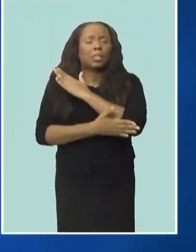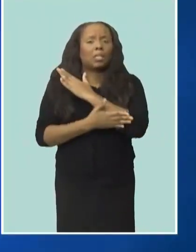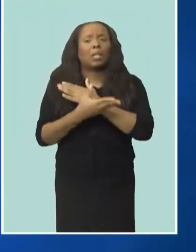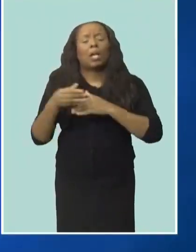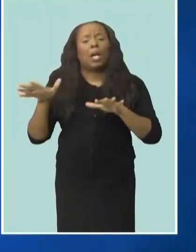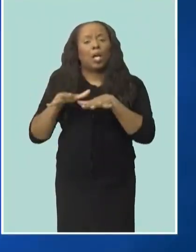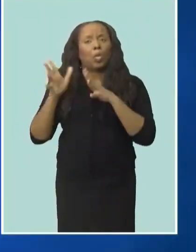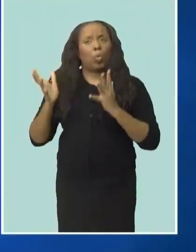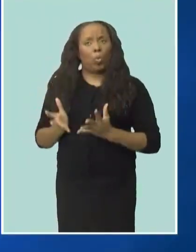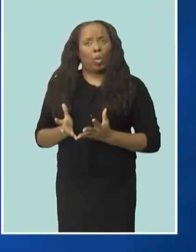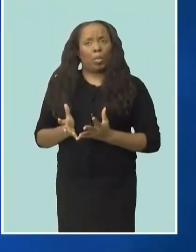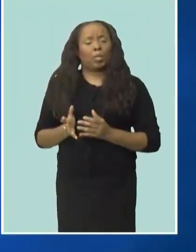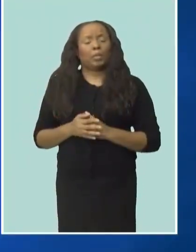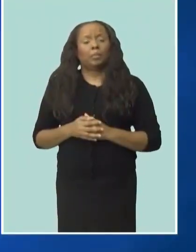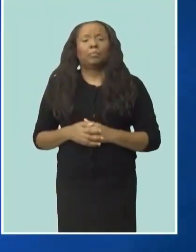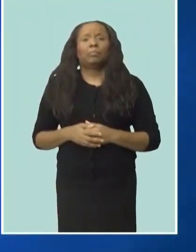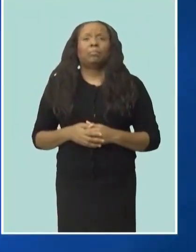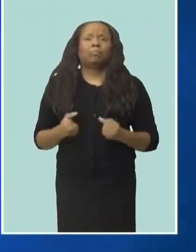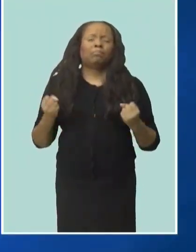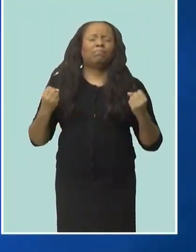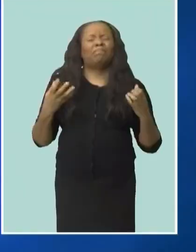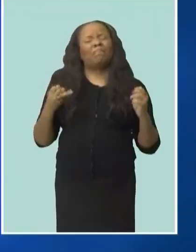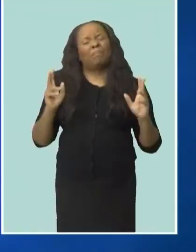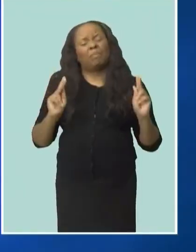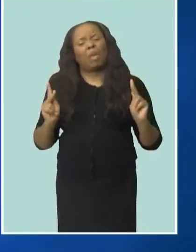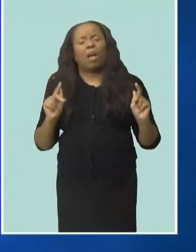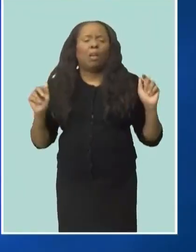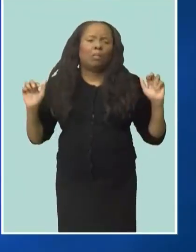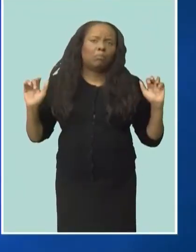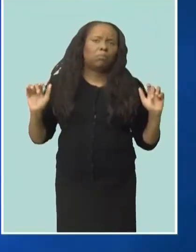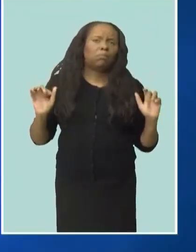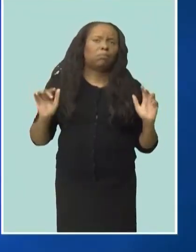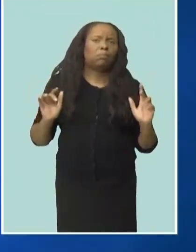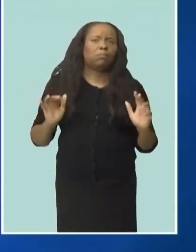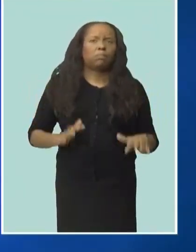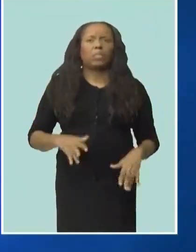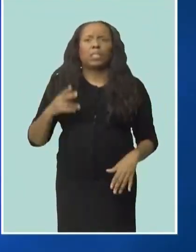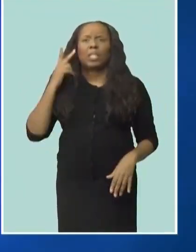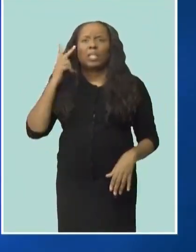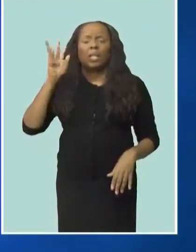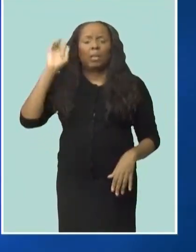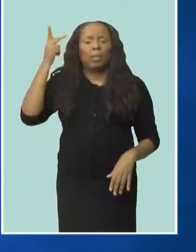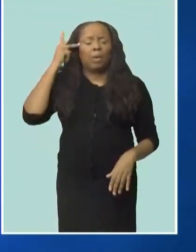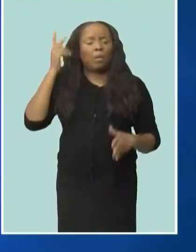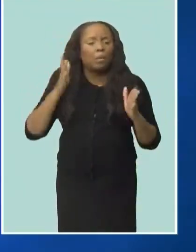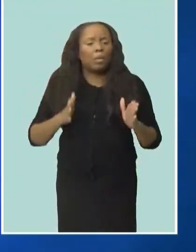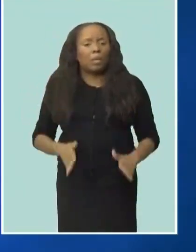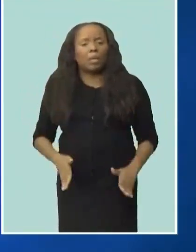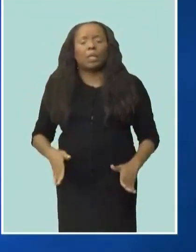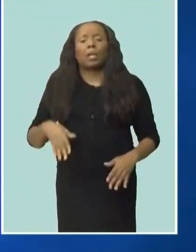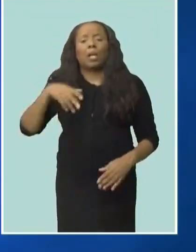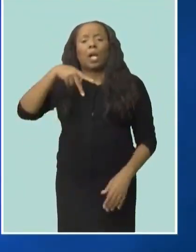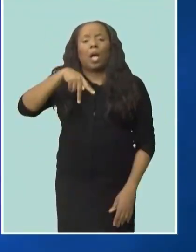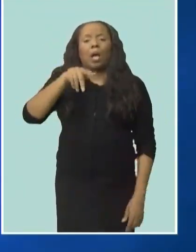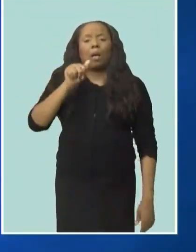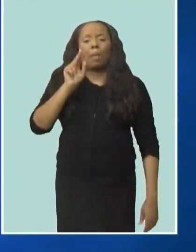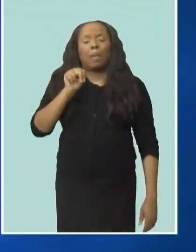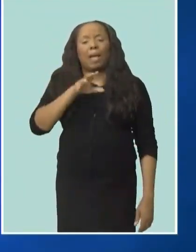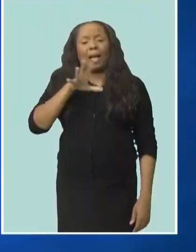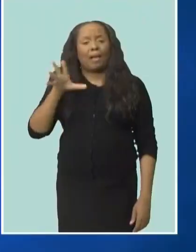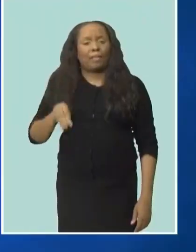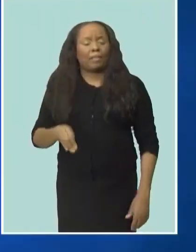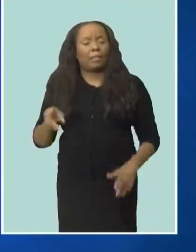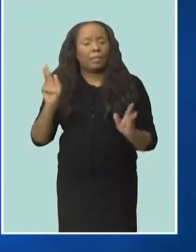world. Among the hundreds of people who turned out for the event were parliamentarians, Pan-Africanists, religious